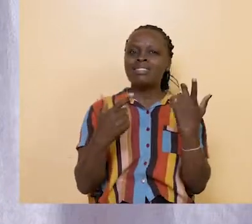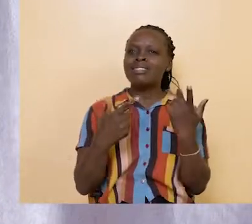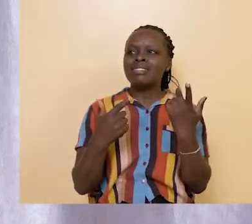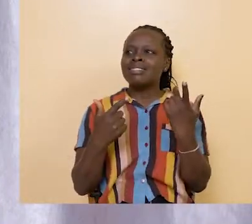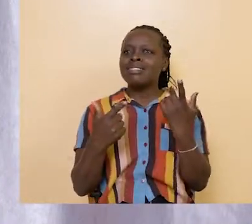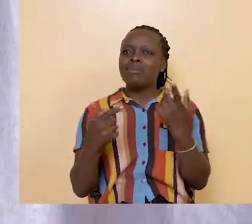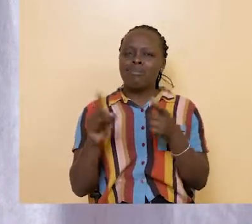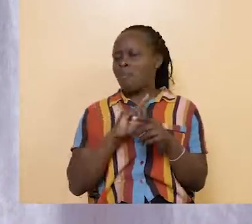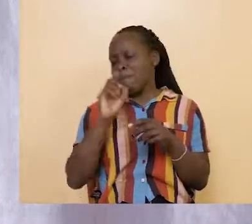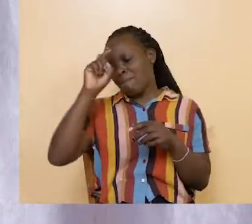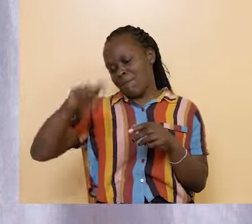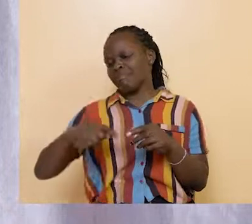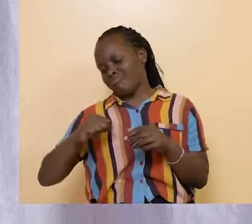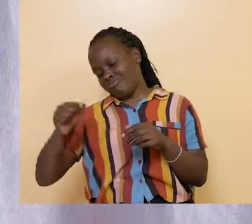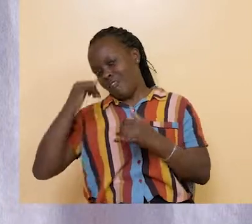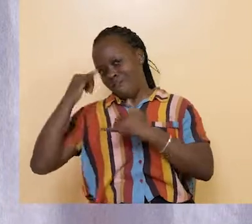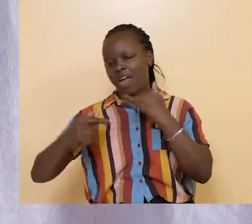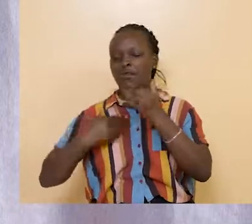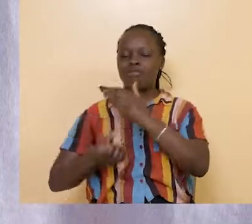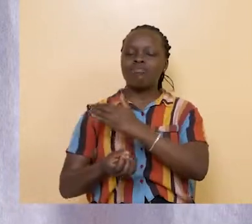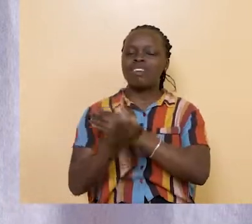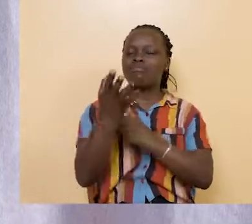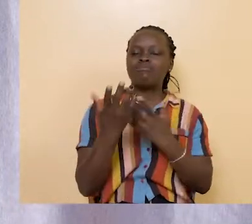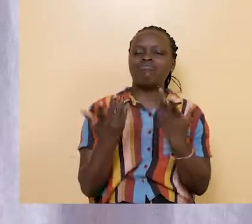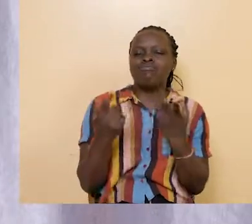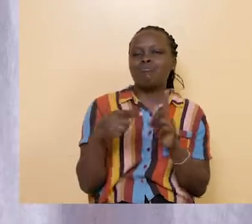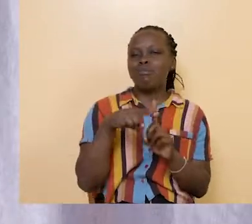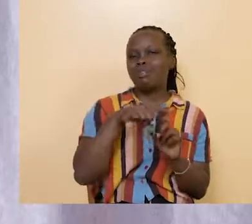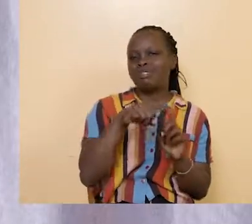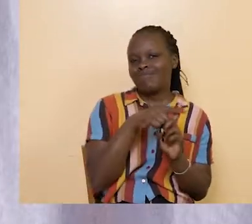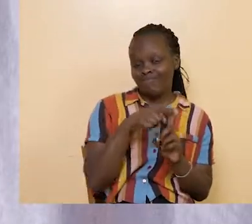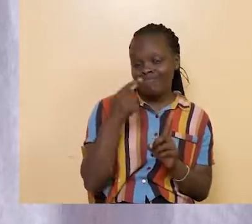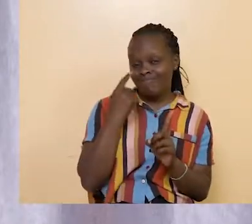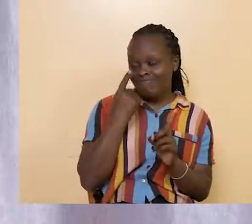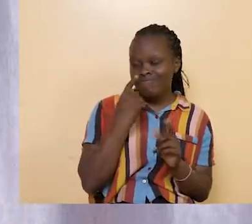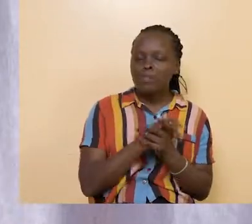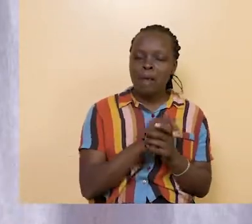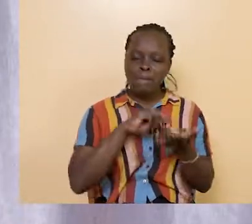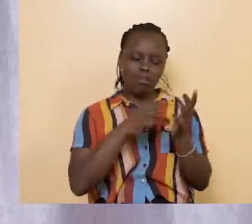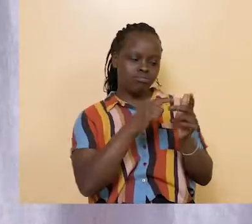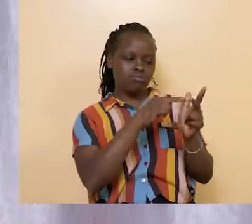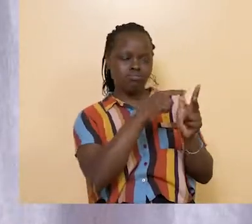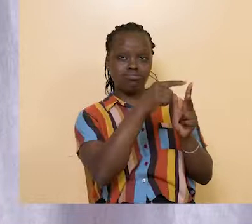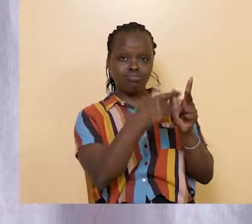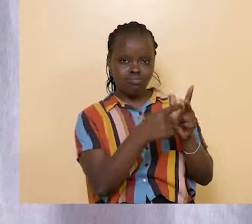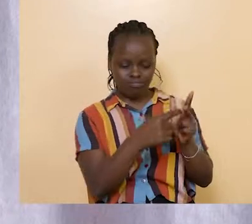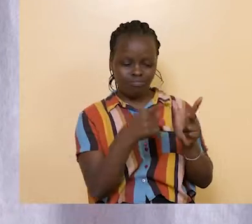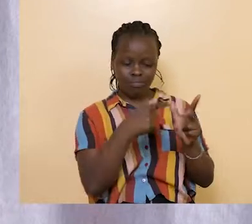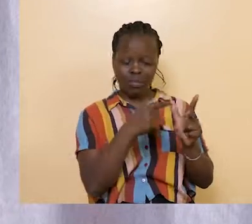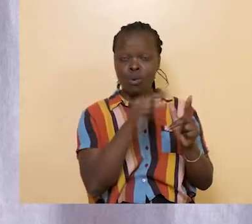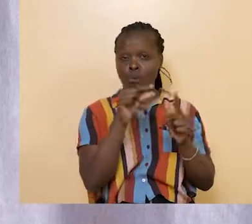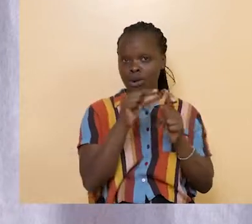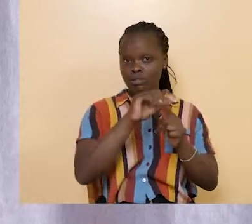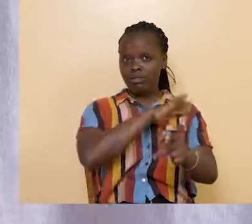powerful. Our words are a heart issue, but it would be hopeless if I left it at that and didn't point us to Jesus, who